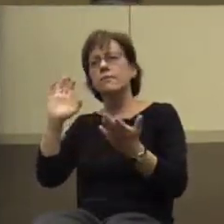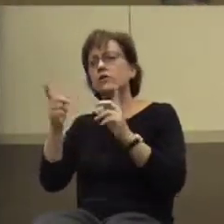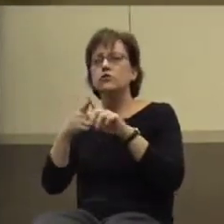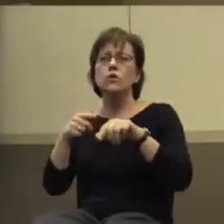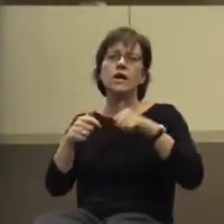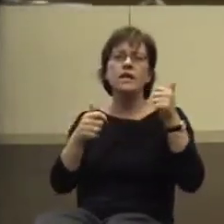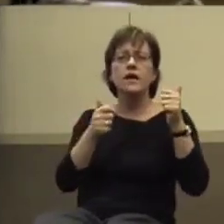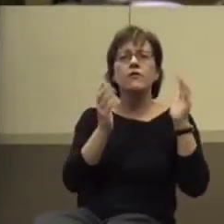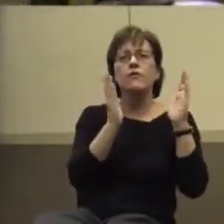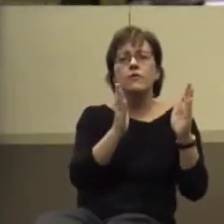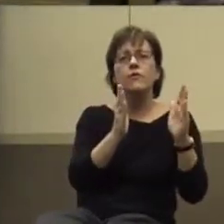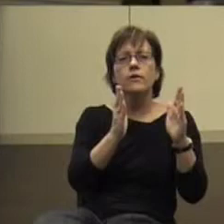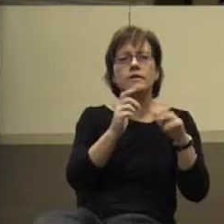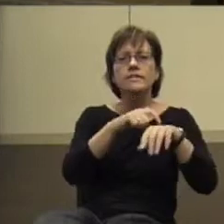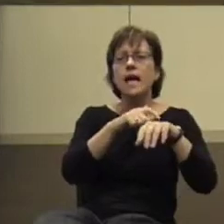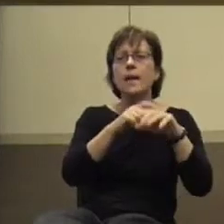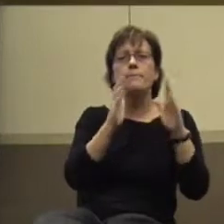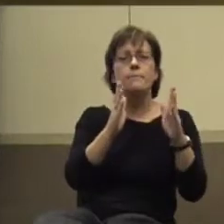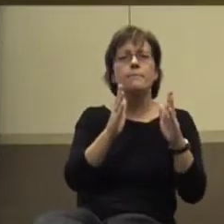at